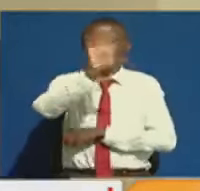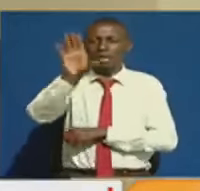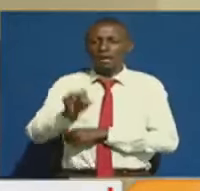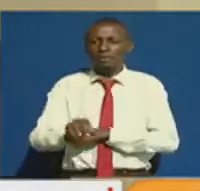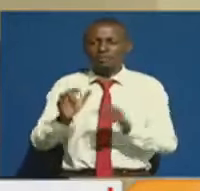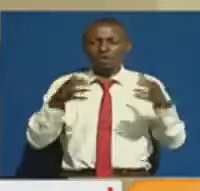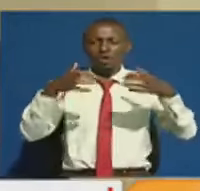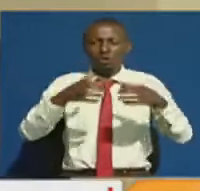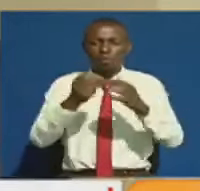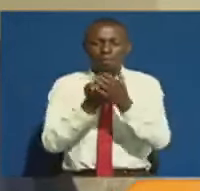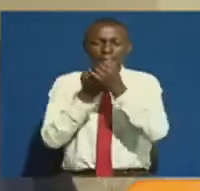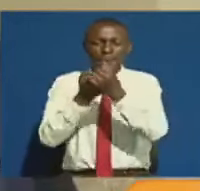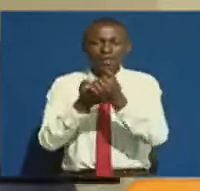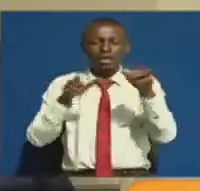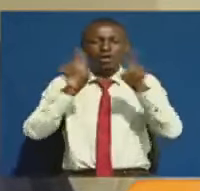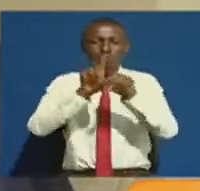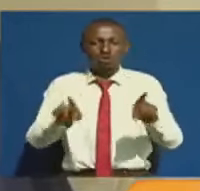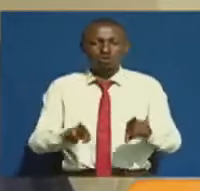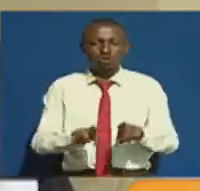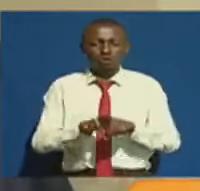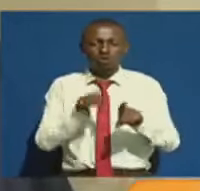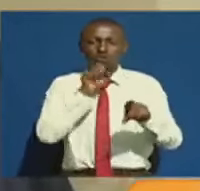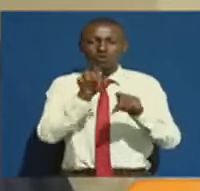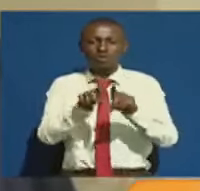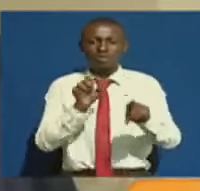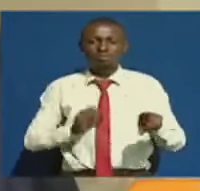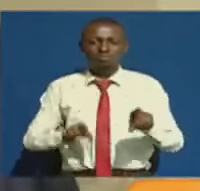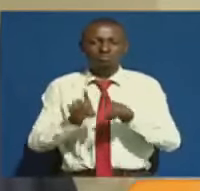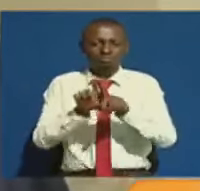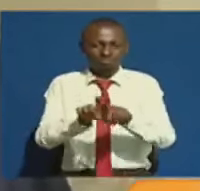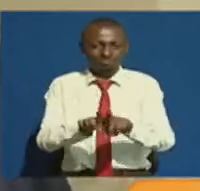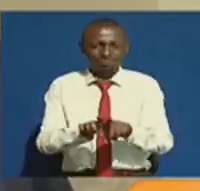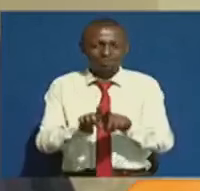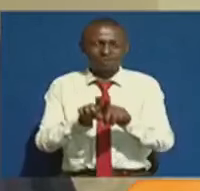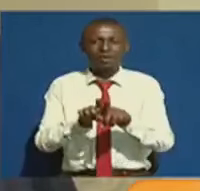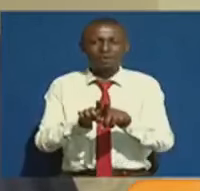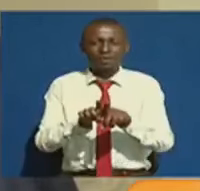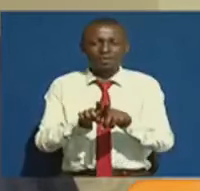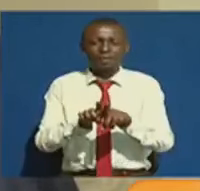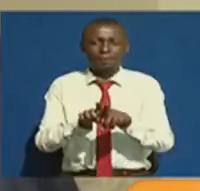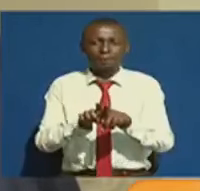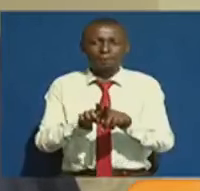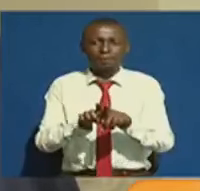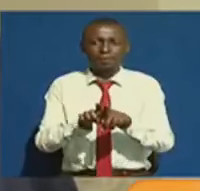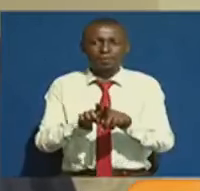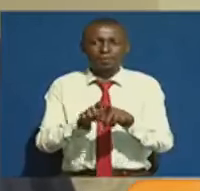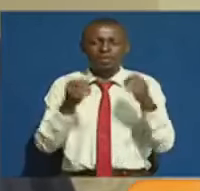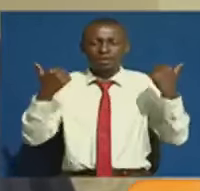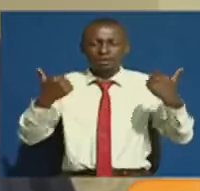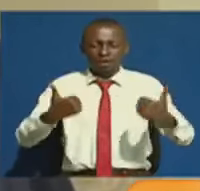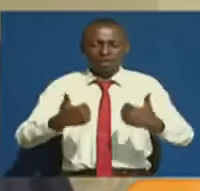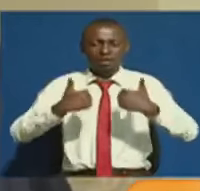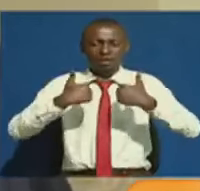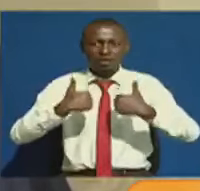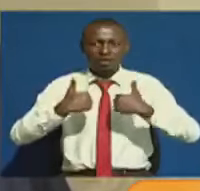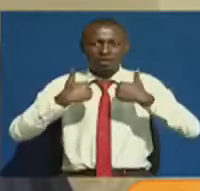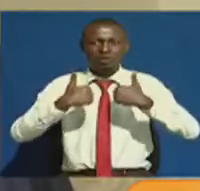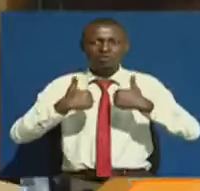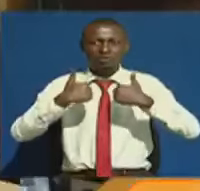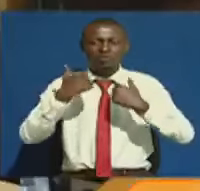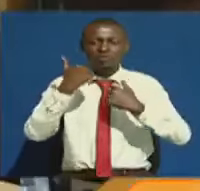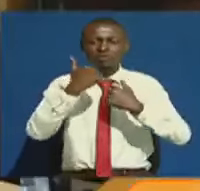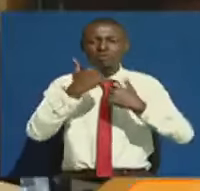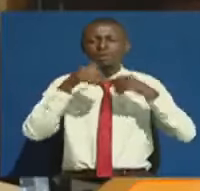just partners, but as a brothers and sisters, and create a market that is good for all of